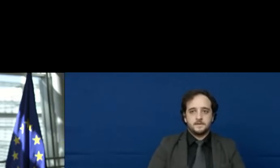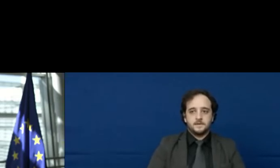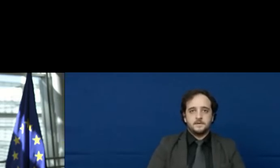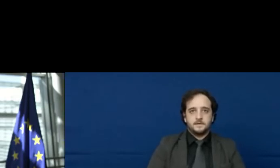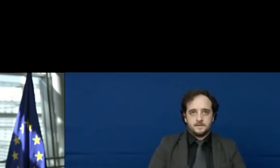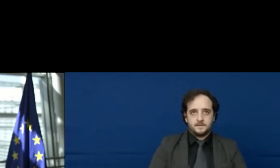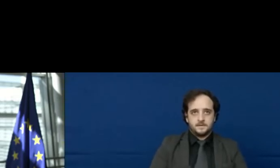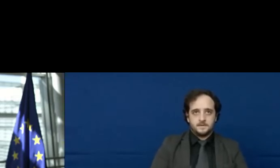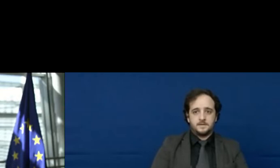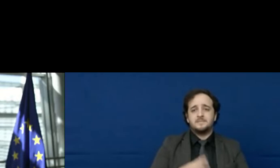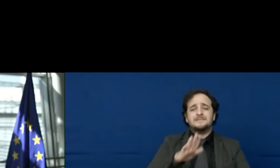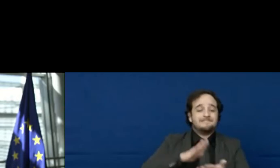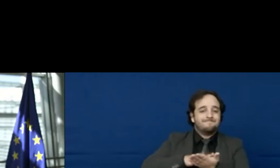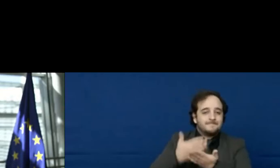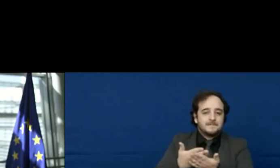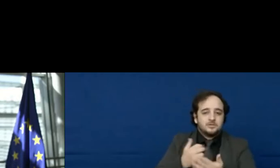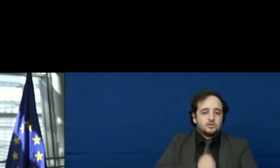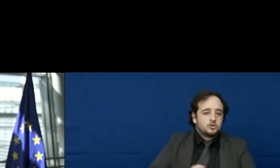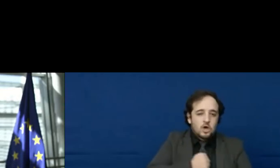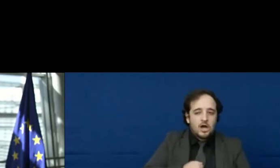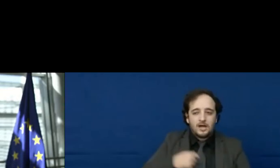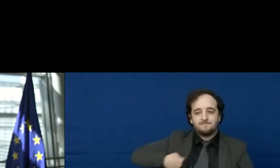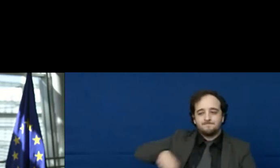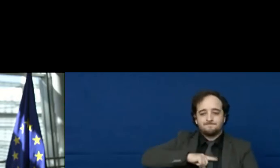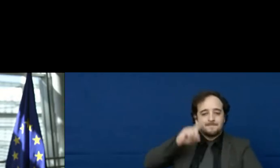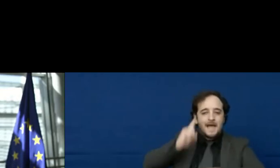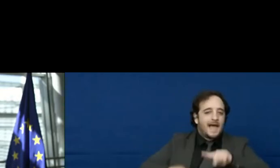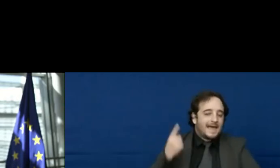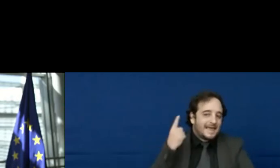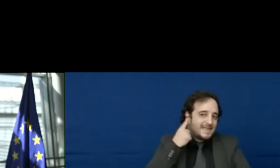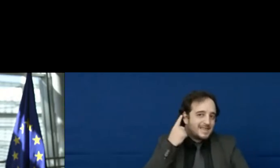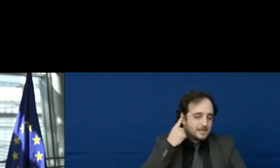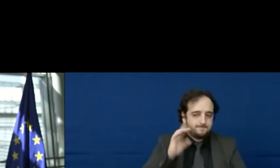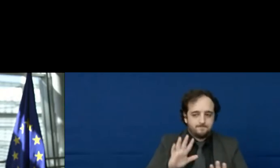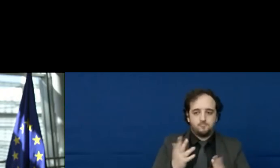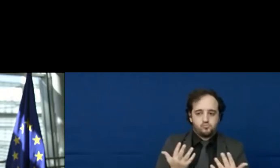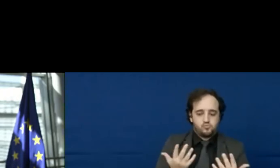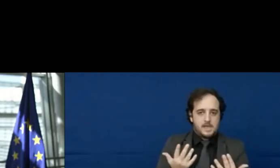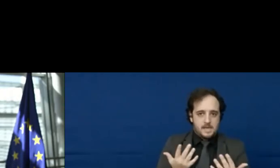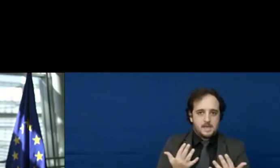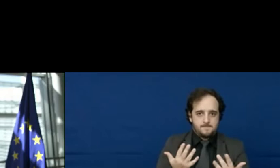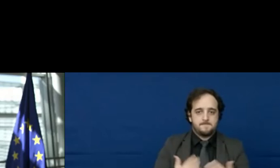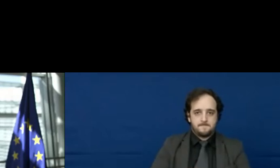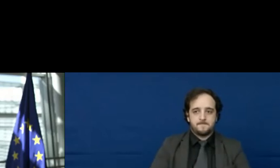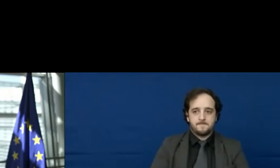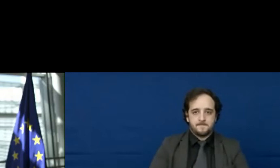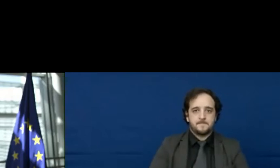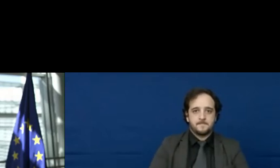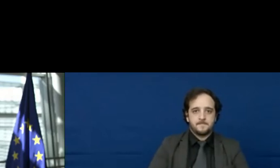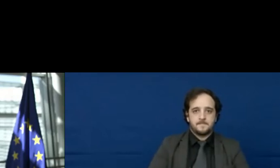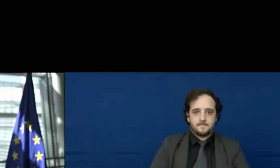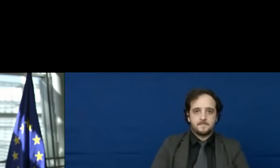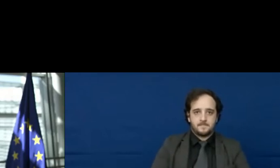let's build bridges, join efforts, and commit ourselves to do more. Let's